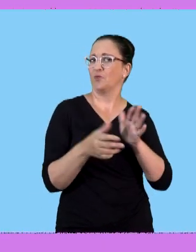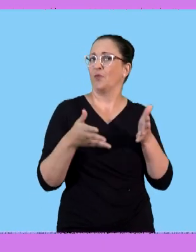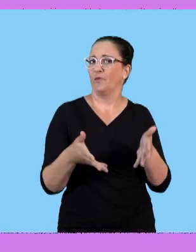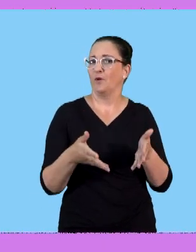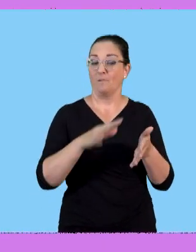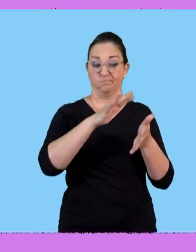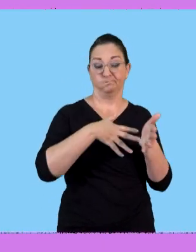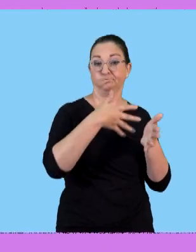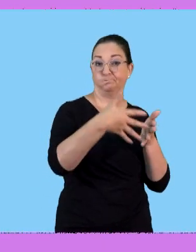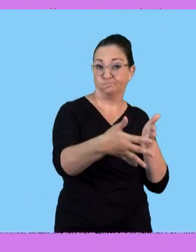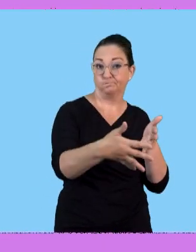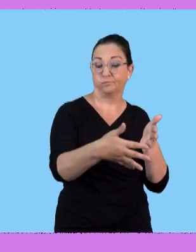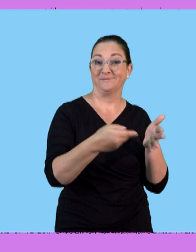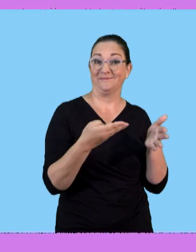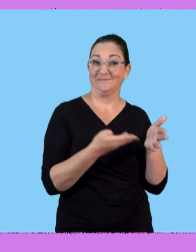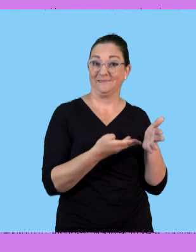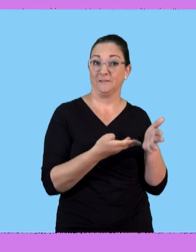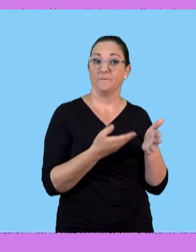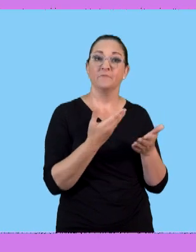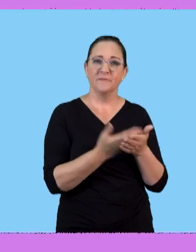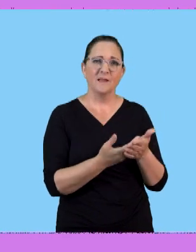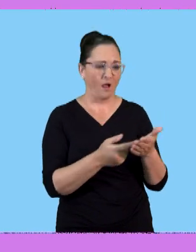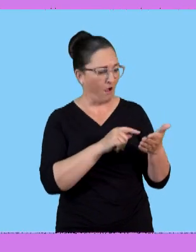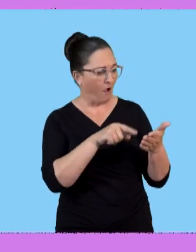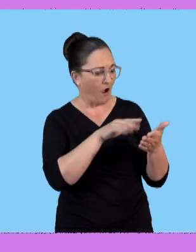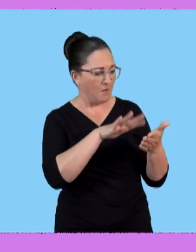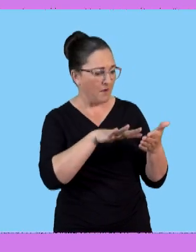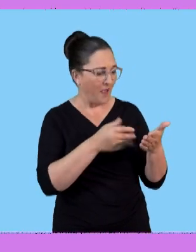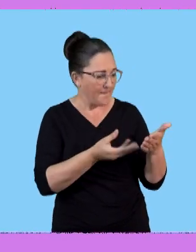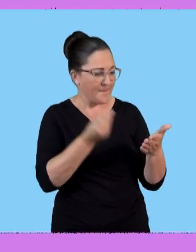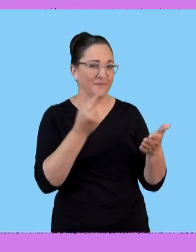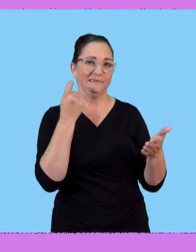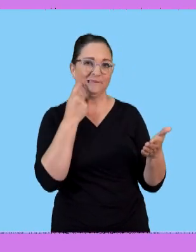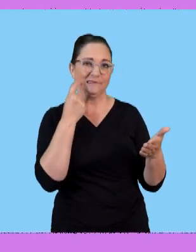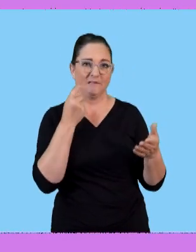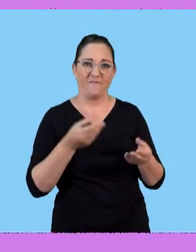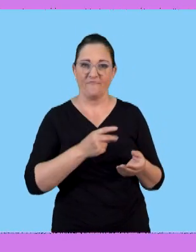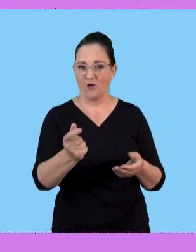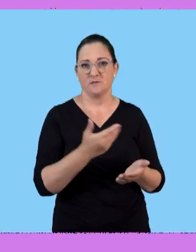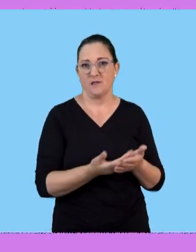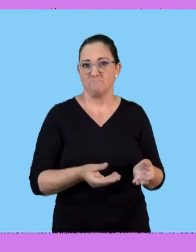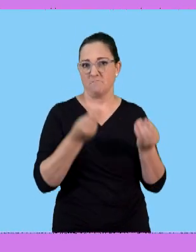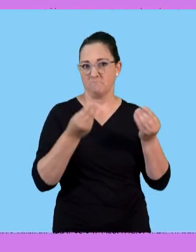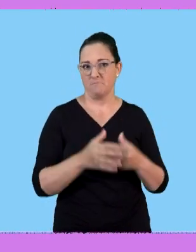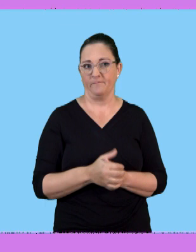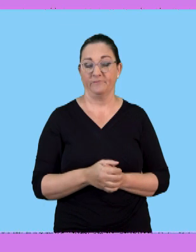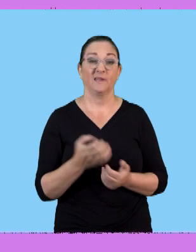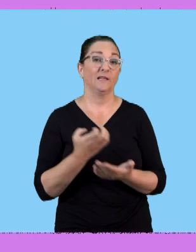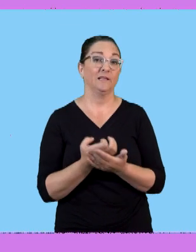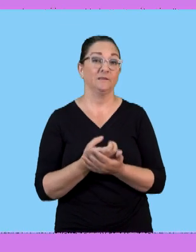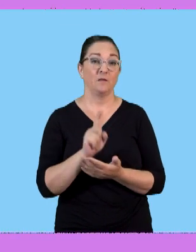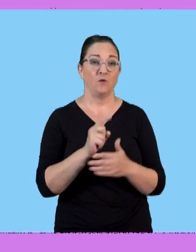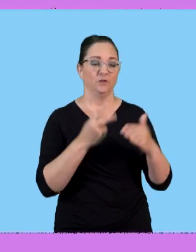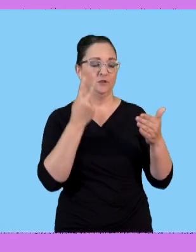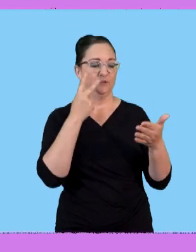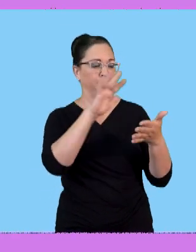Grid reference, right? The grid make finding places faster as well as easier. Okay, for example,